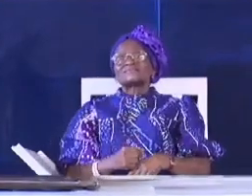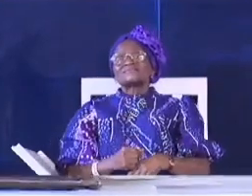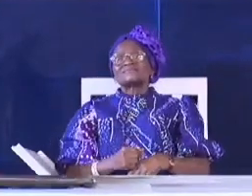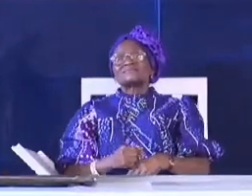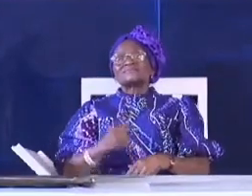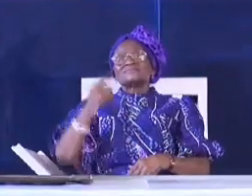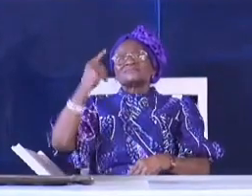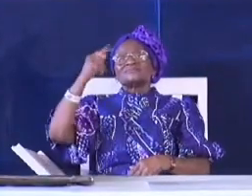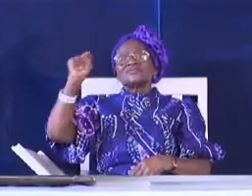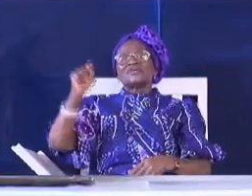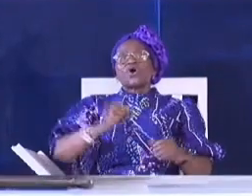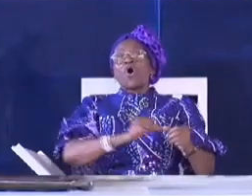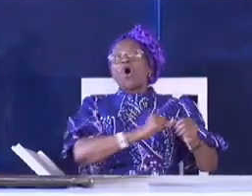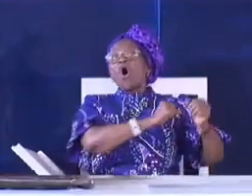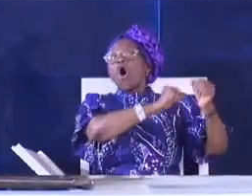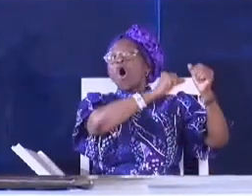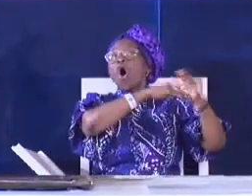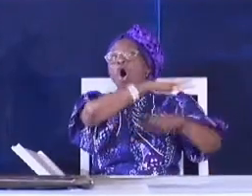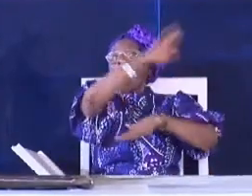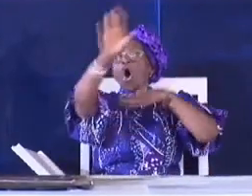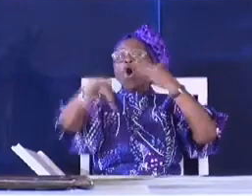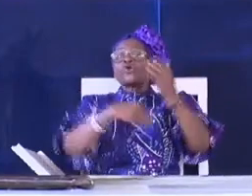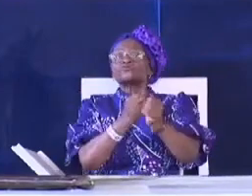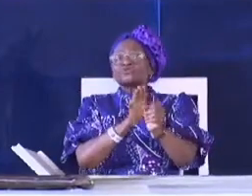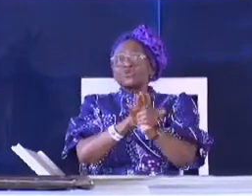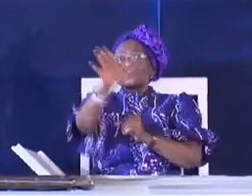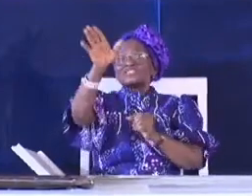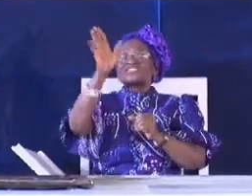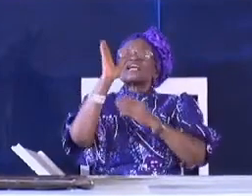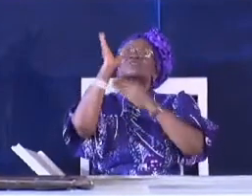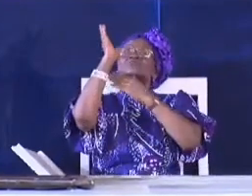the all-sufficient God says,